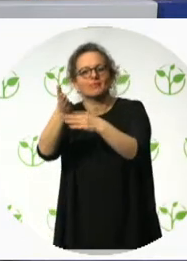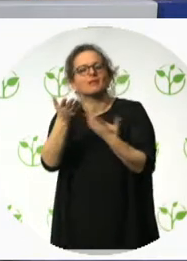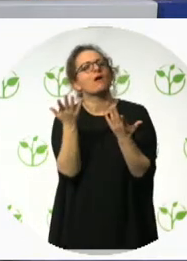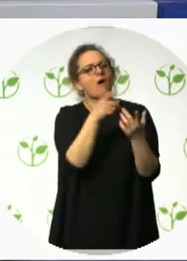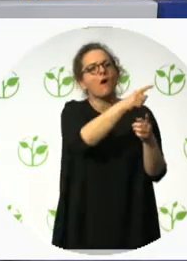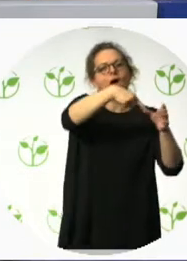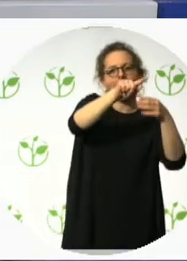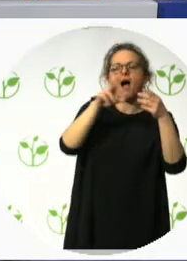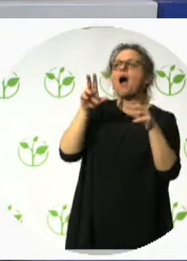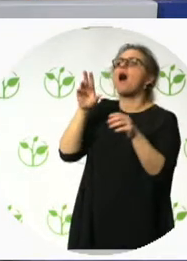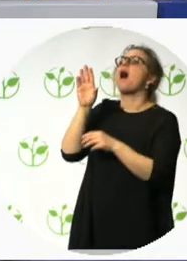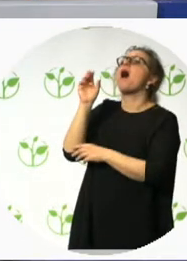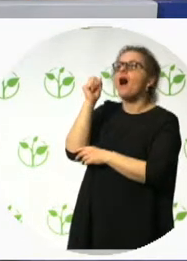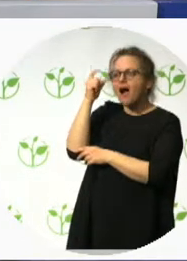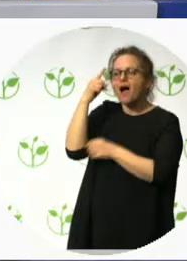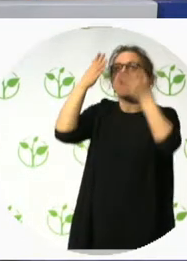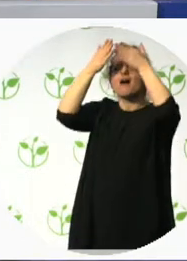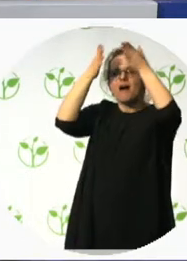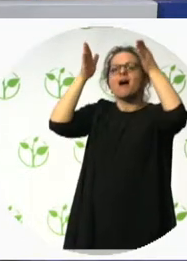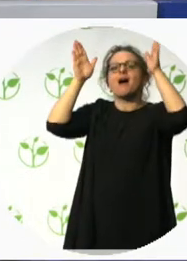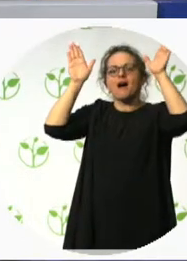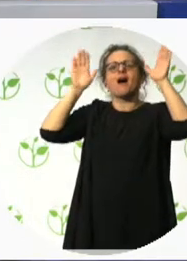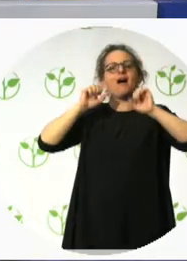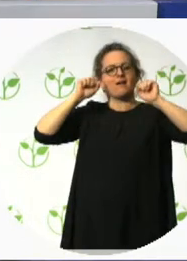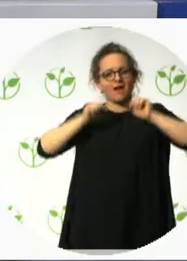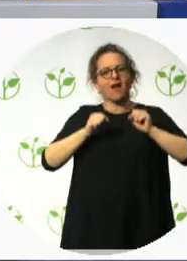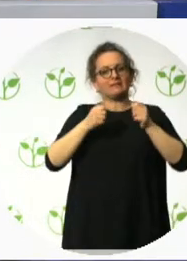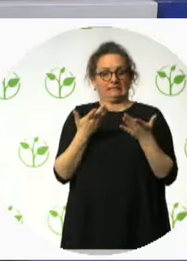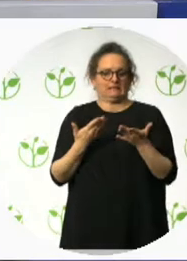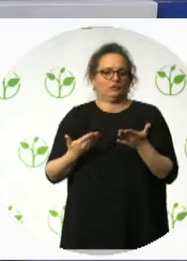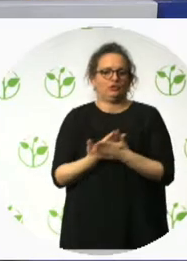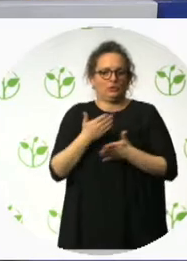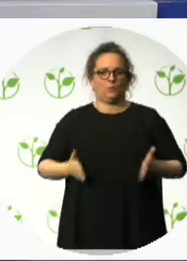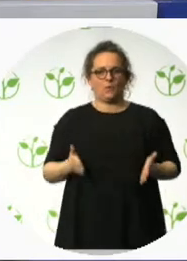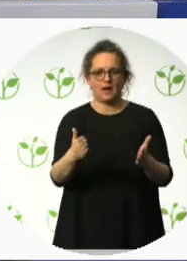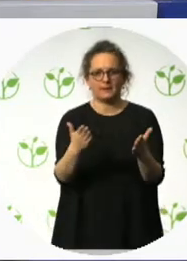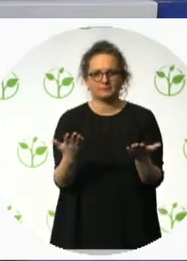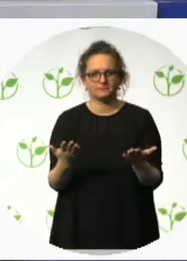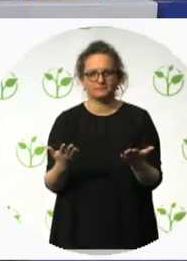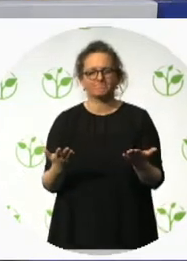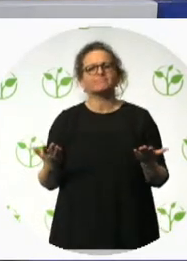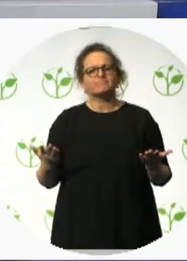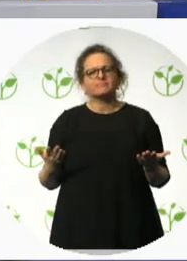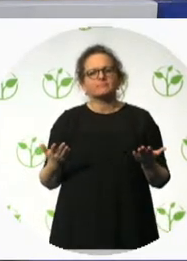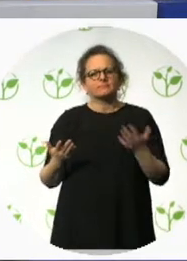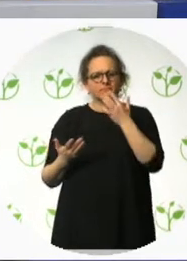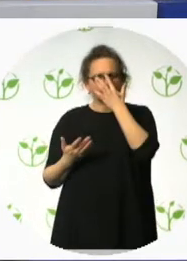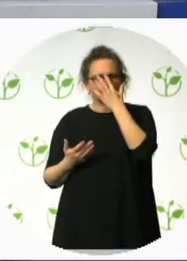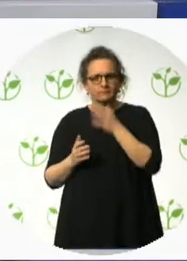The other one is we did 3D and 2D animation. We know